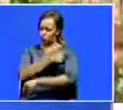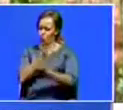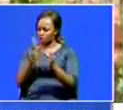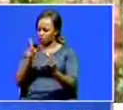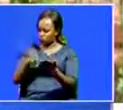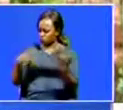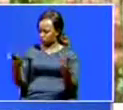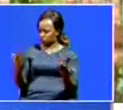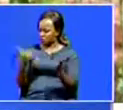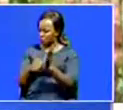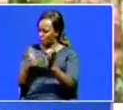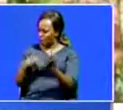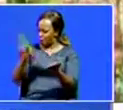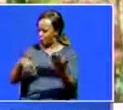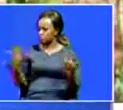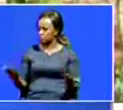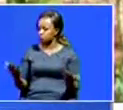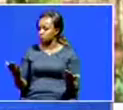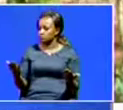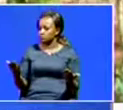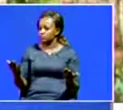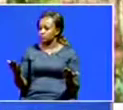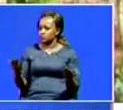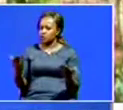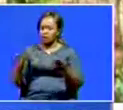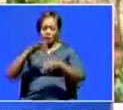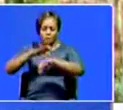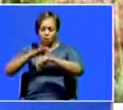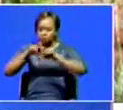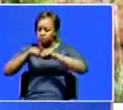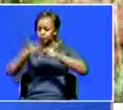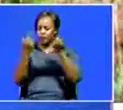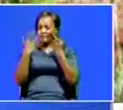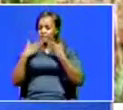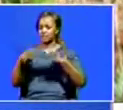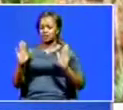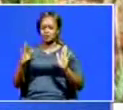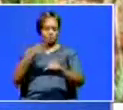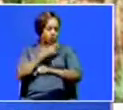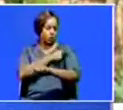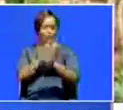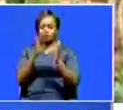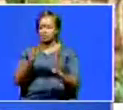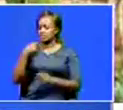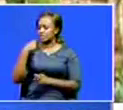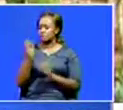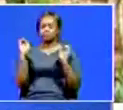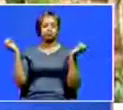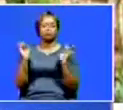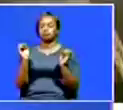what could be the problem. Has any bone been broken or anything? And he told me no, it is